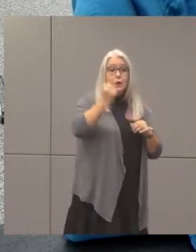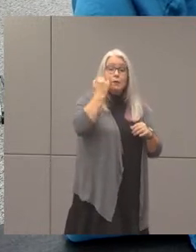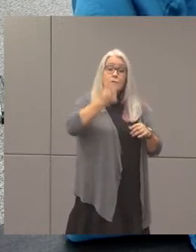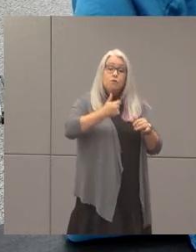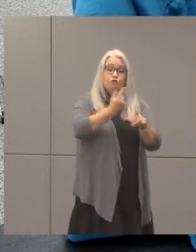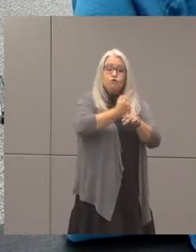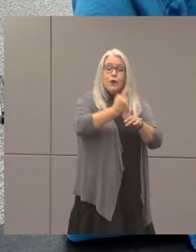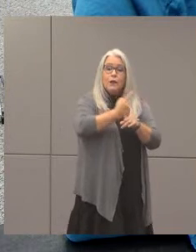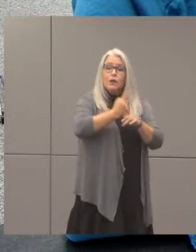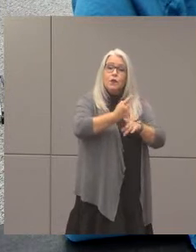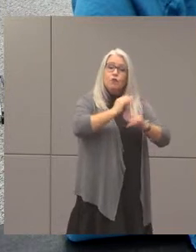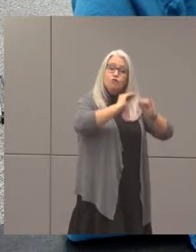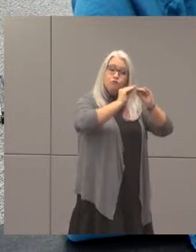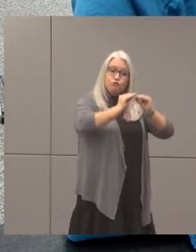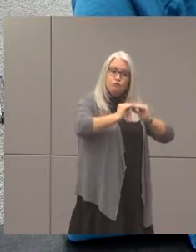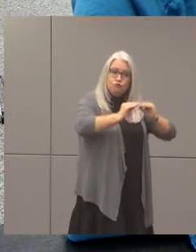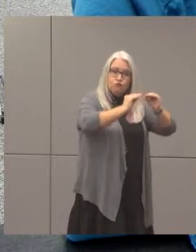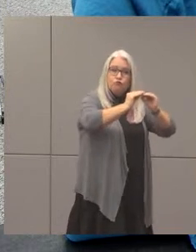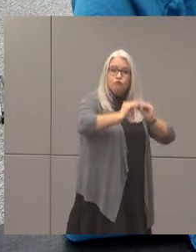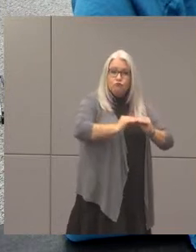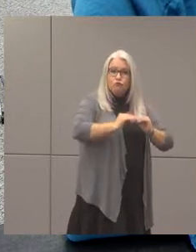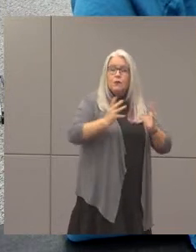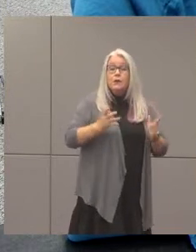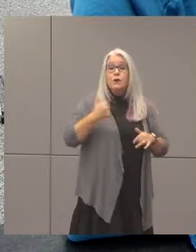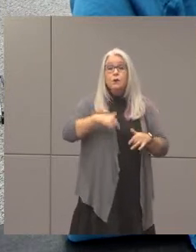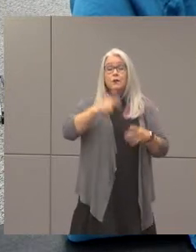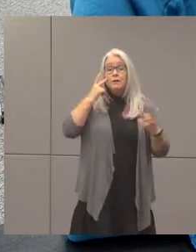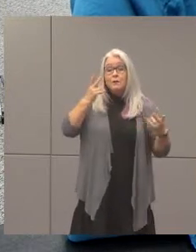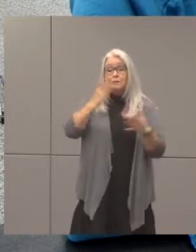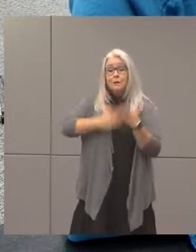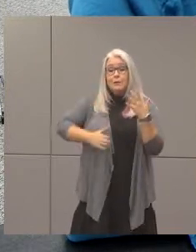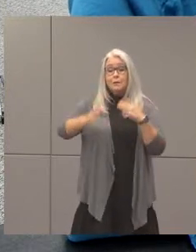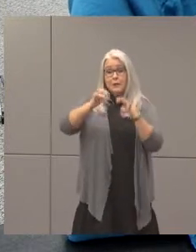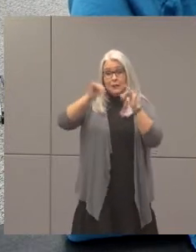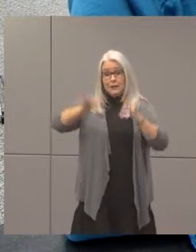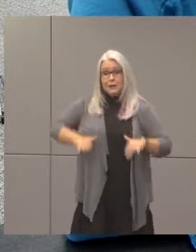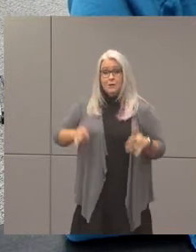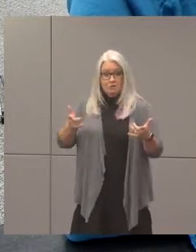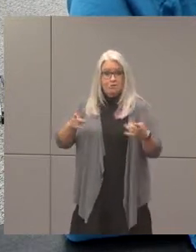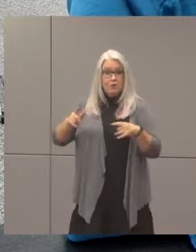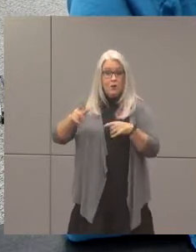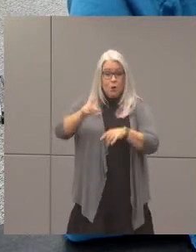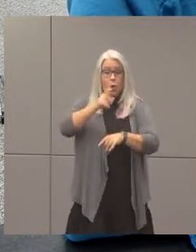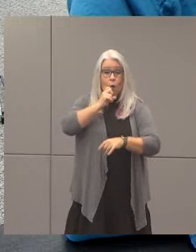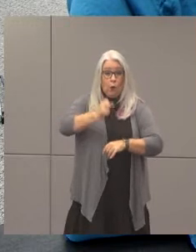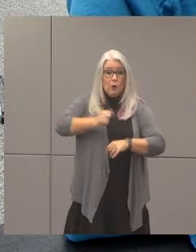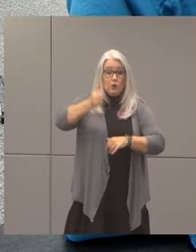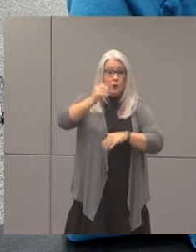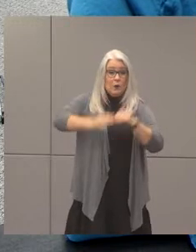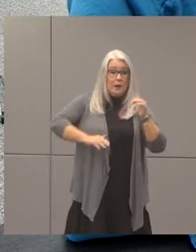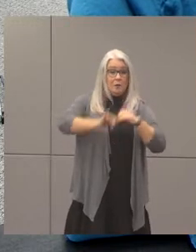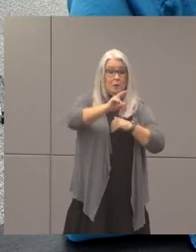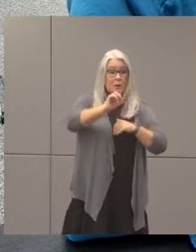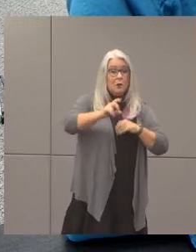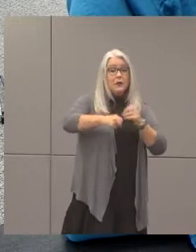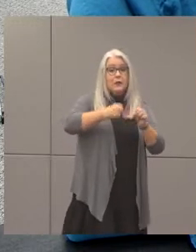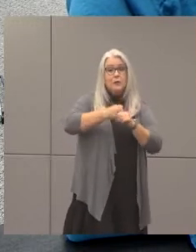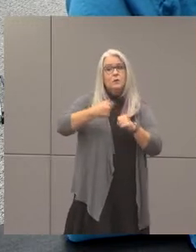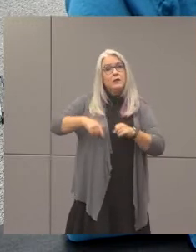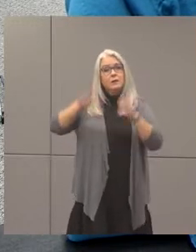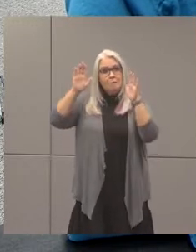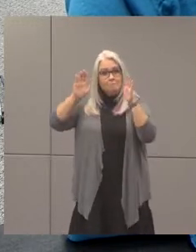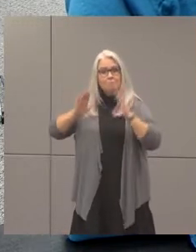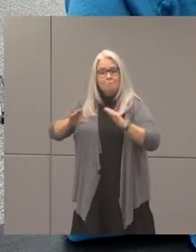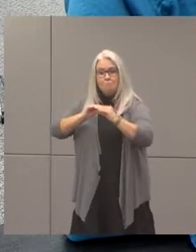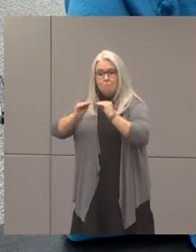maintenance. We've seen some systems in your facilities that are older than that, and they're still operating because of the excellent maintenance, but